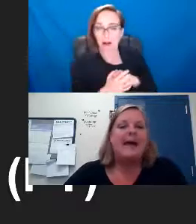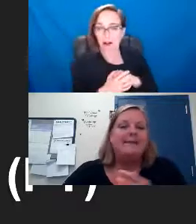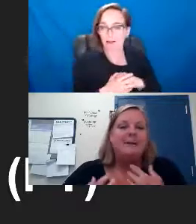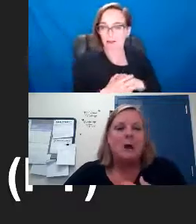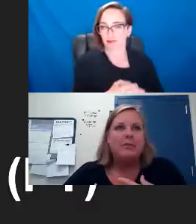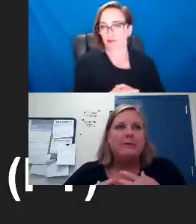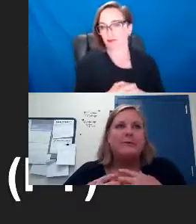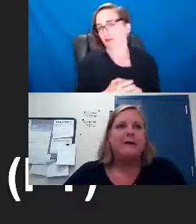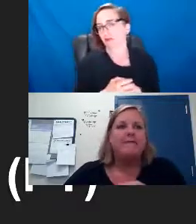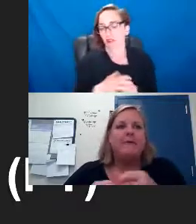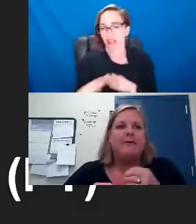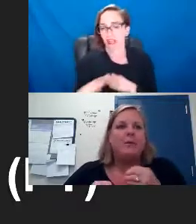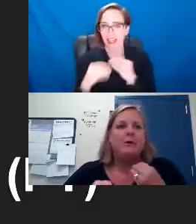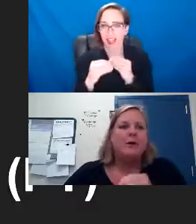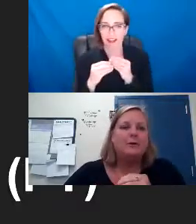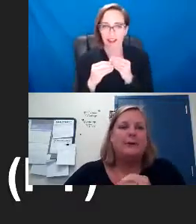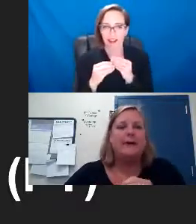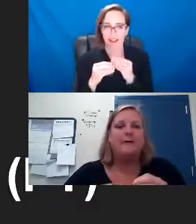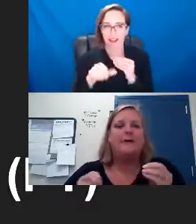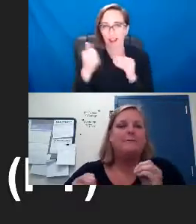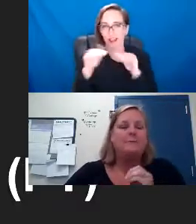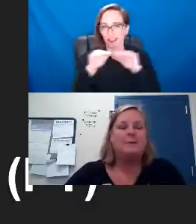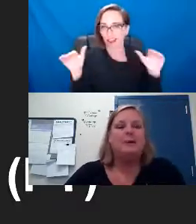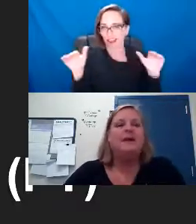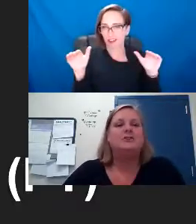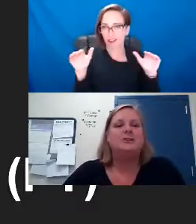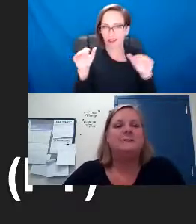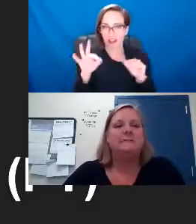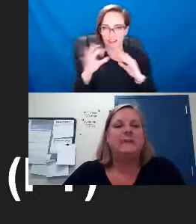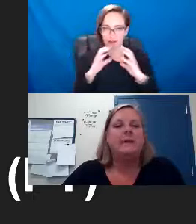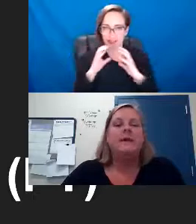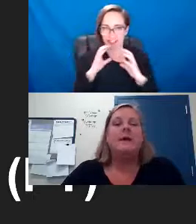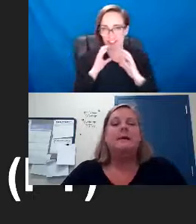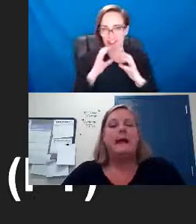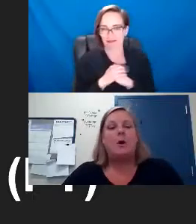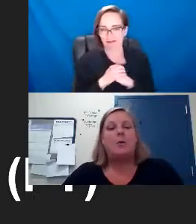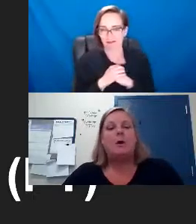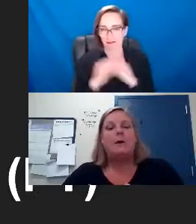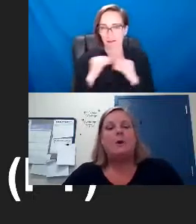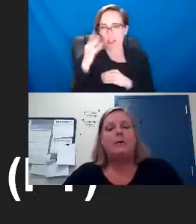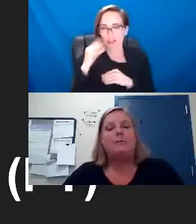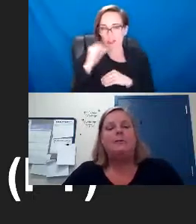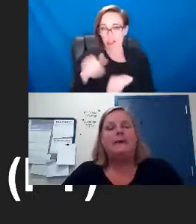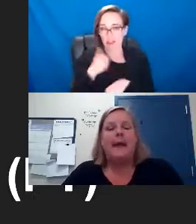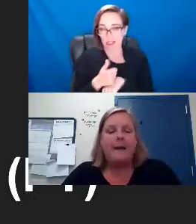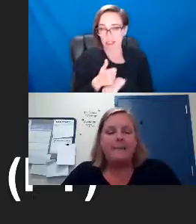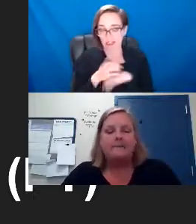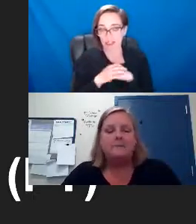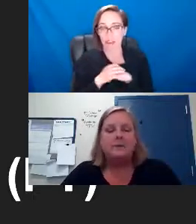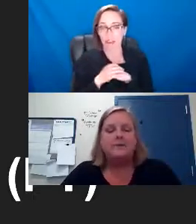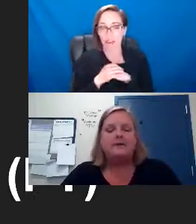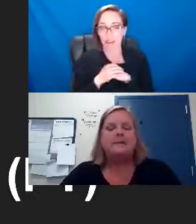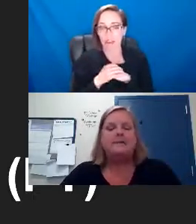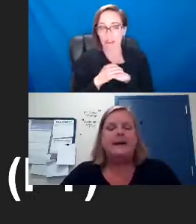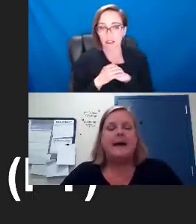it's adding another level or another layer of communication. Now, one other thing that